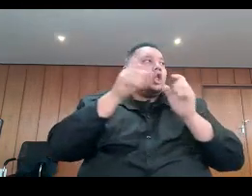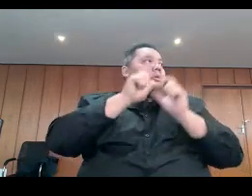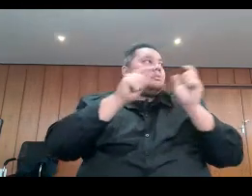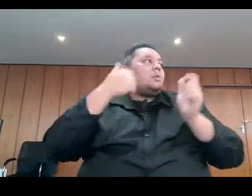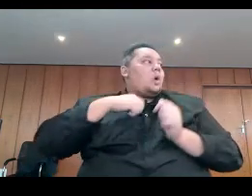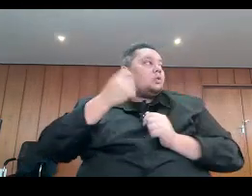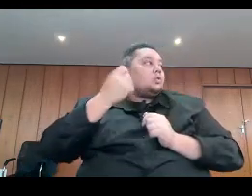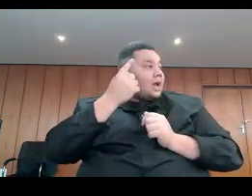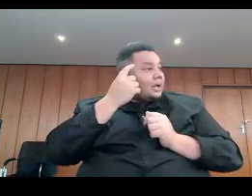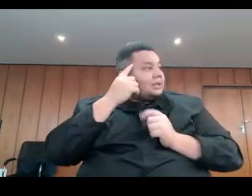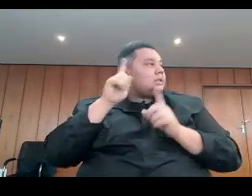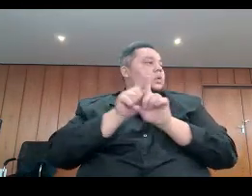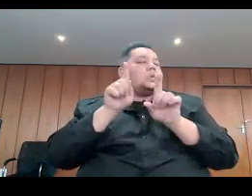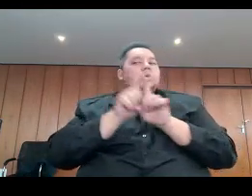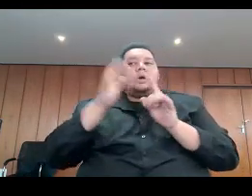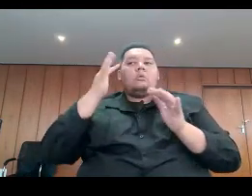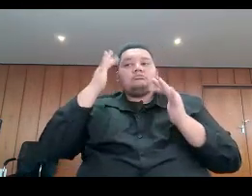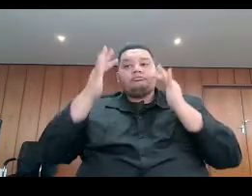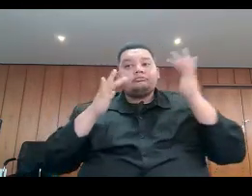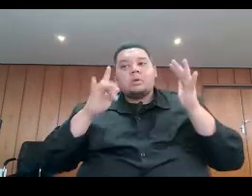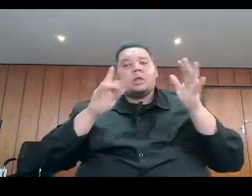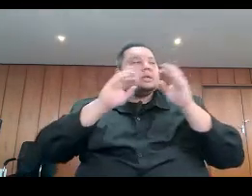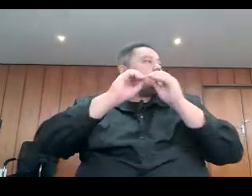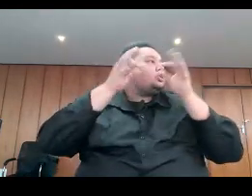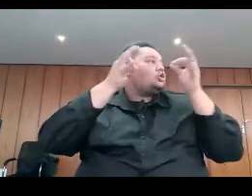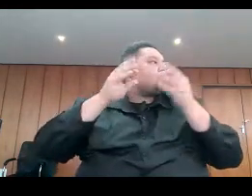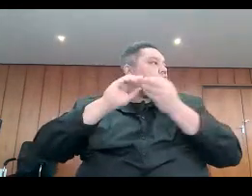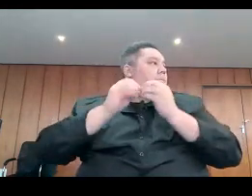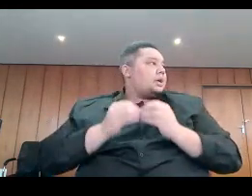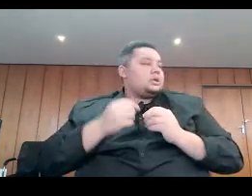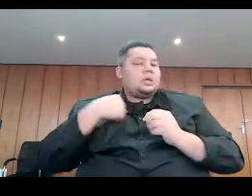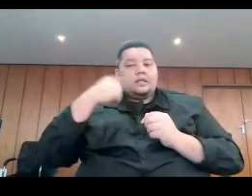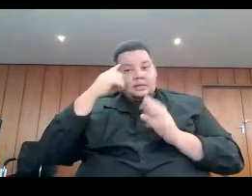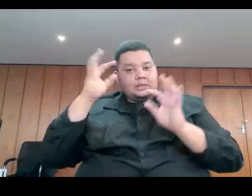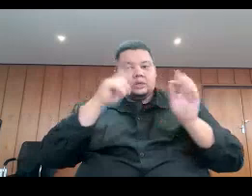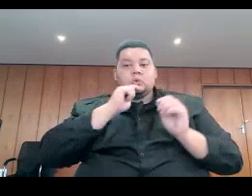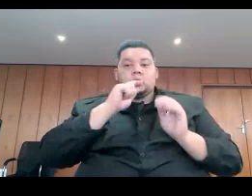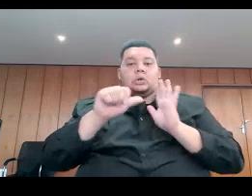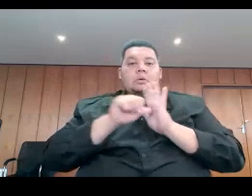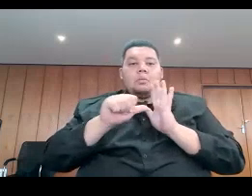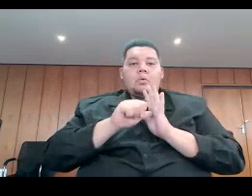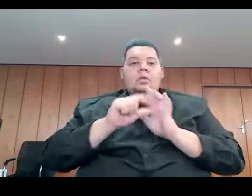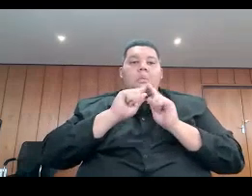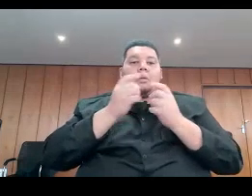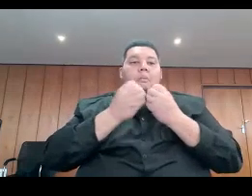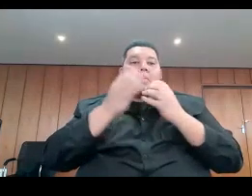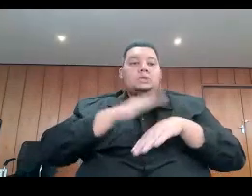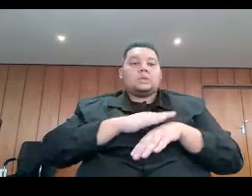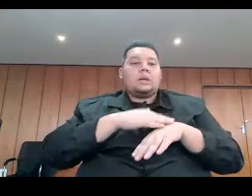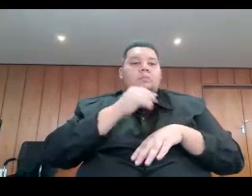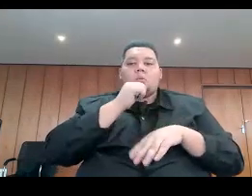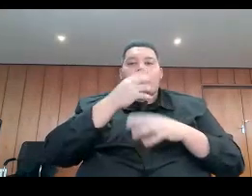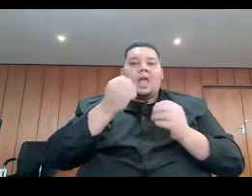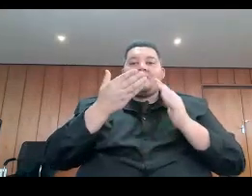understand and consider the decision maker's opinion very important, but often we don't have access as researchers. Some way